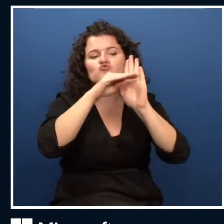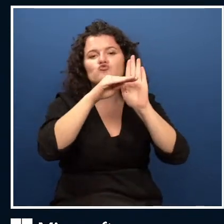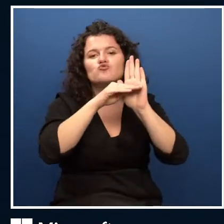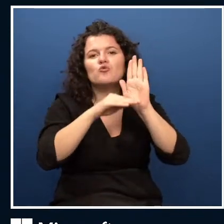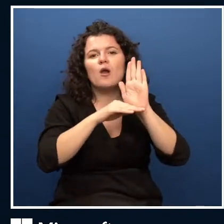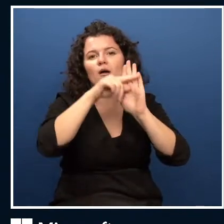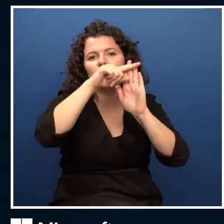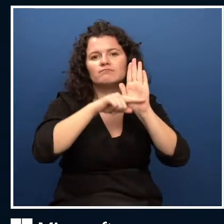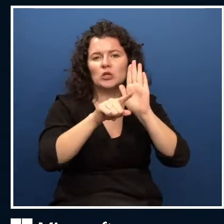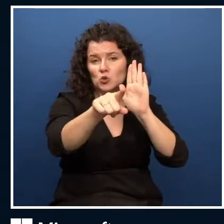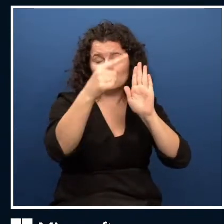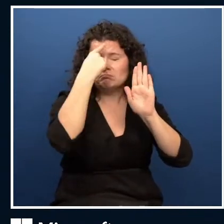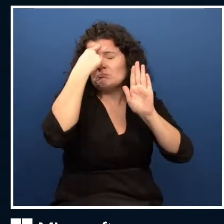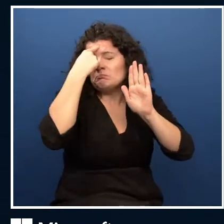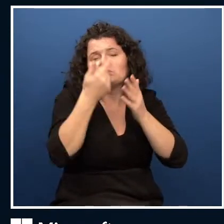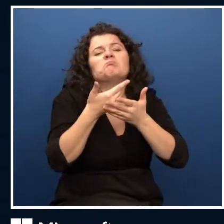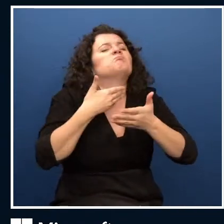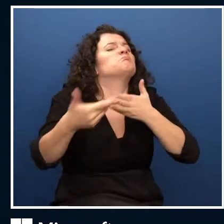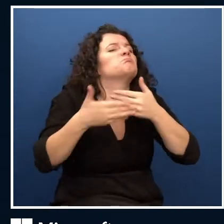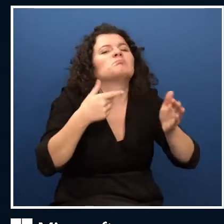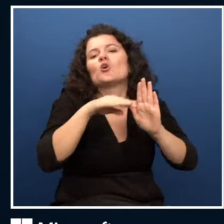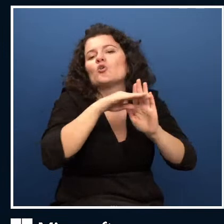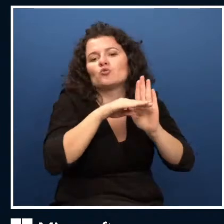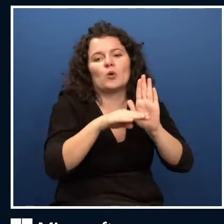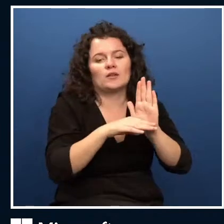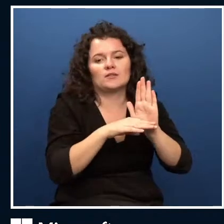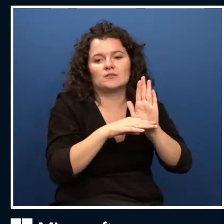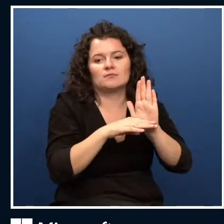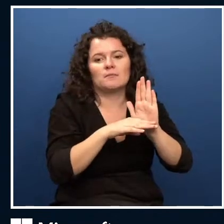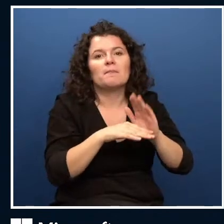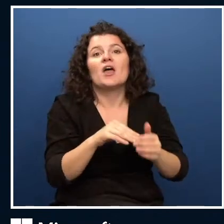to do that. So what did you think?